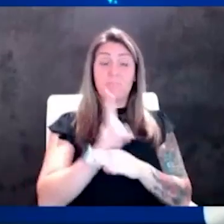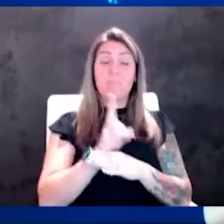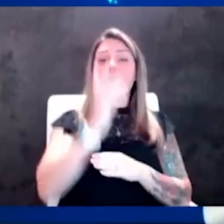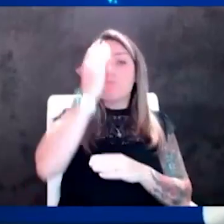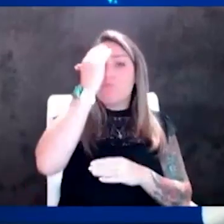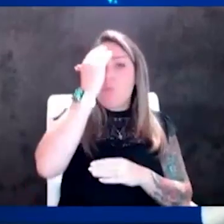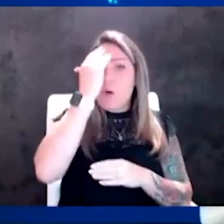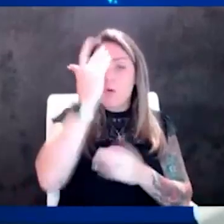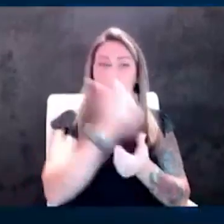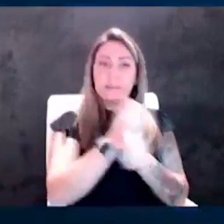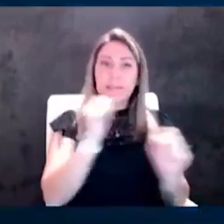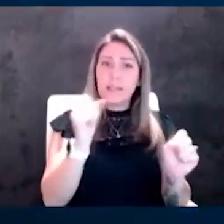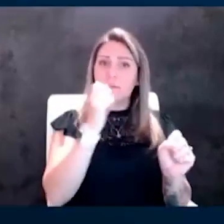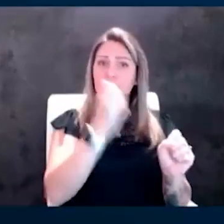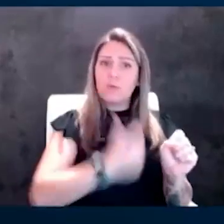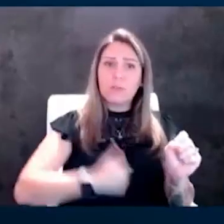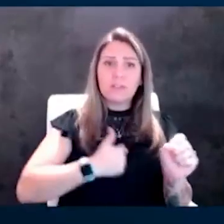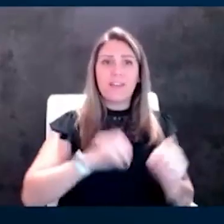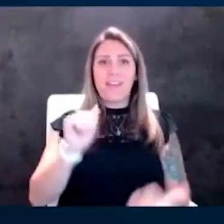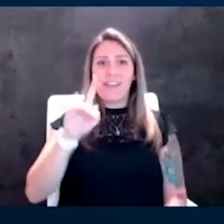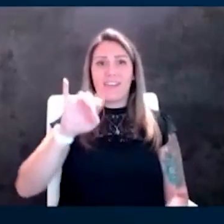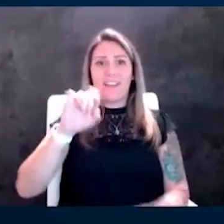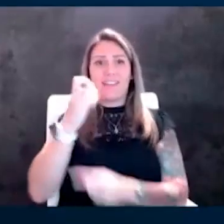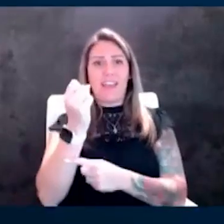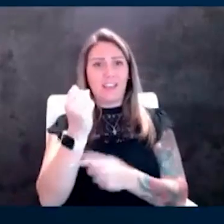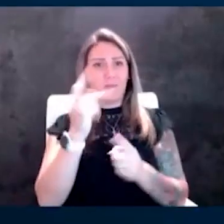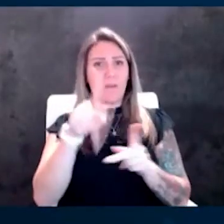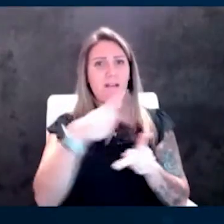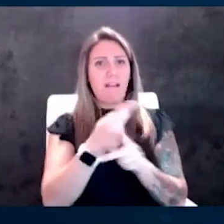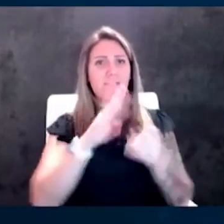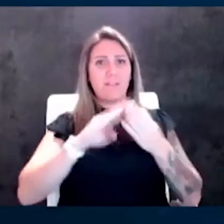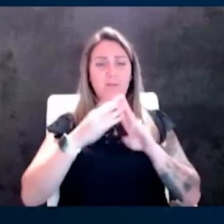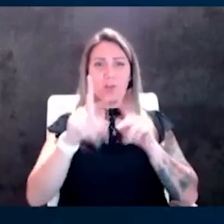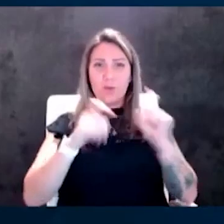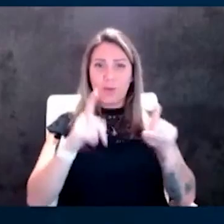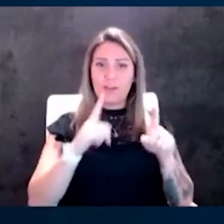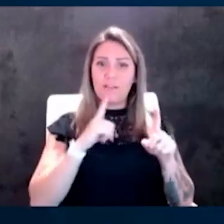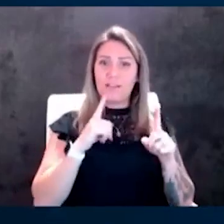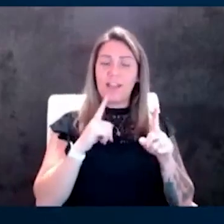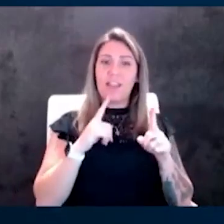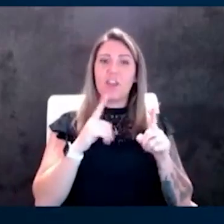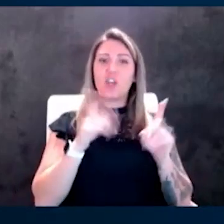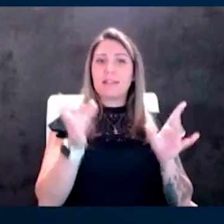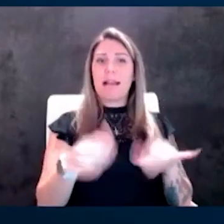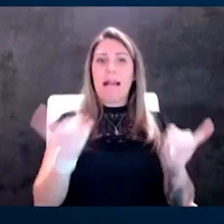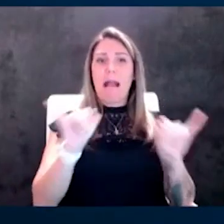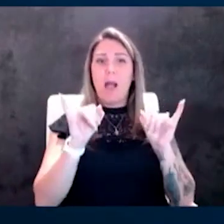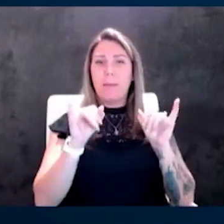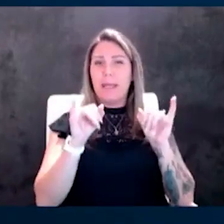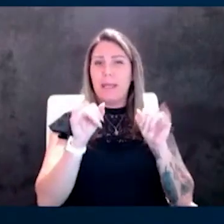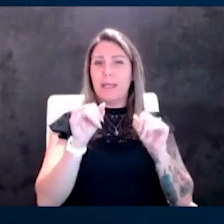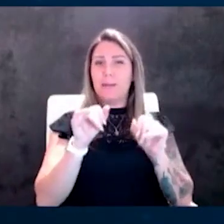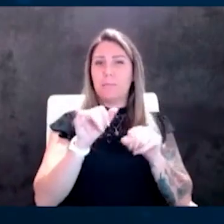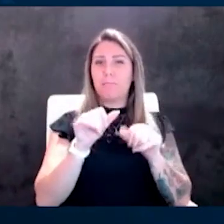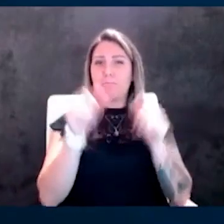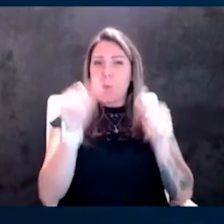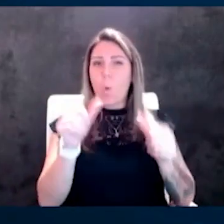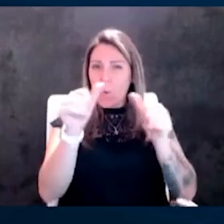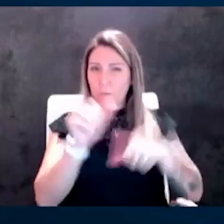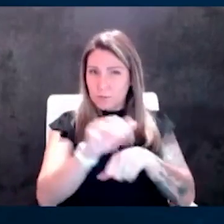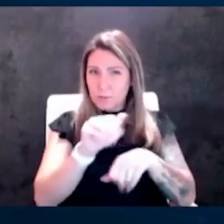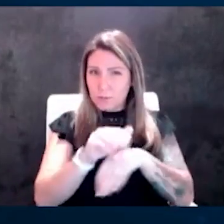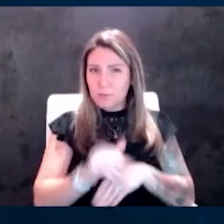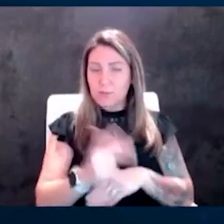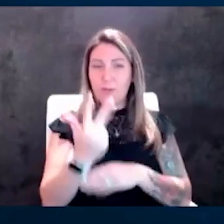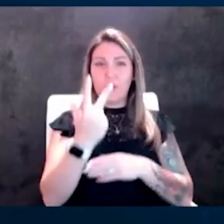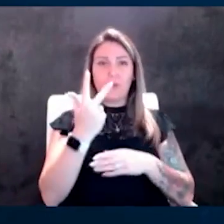sorry. Alexis, what kind of community questions do we have out there? We have a common thread that's coming in, doctors. 3 different people have